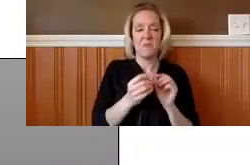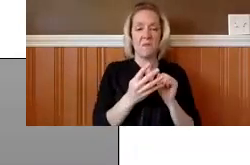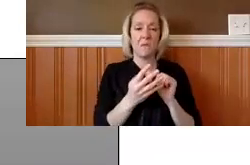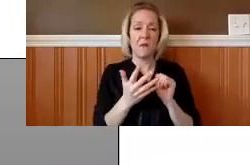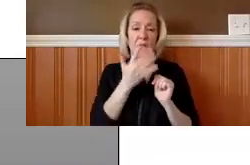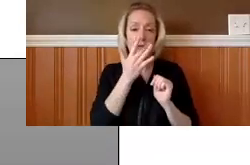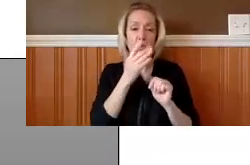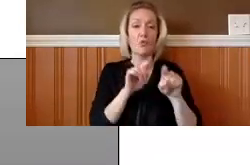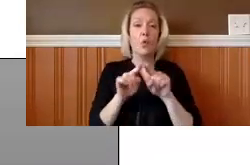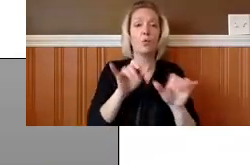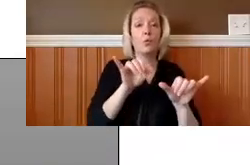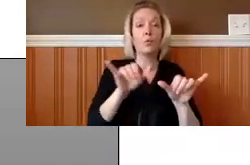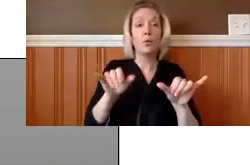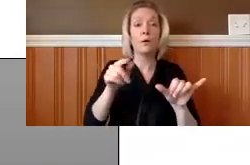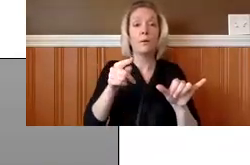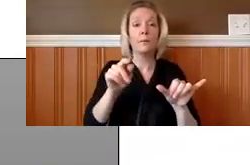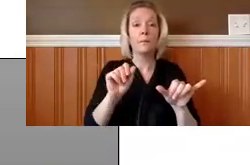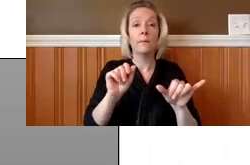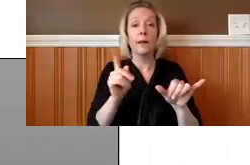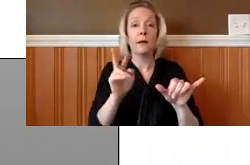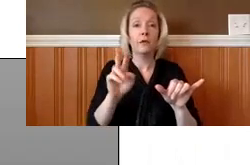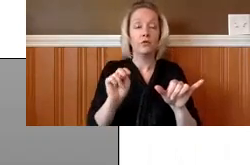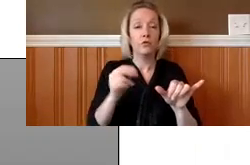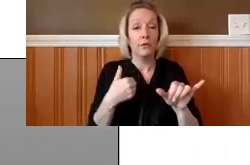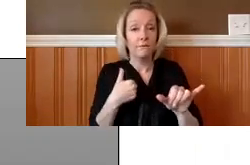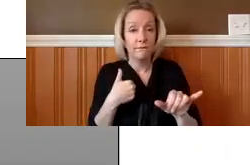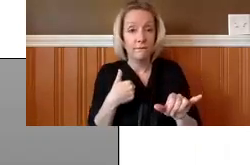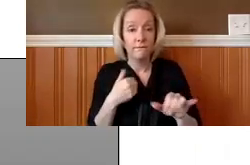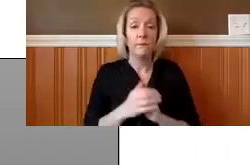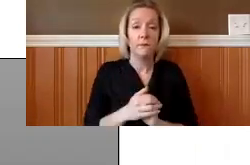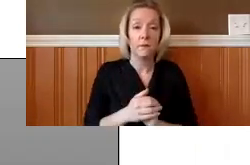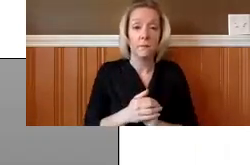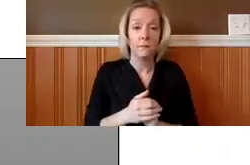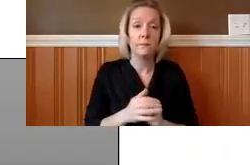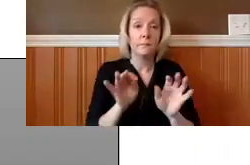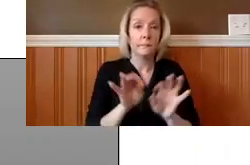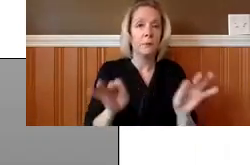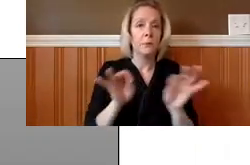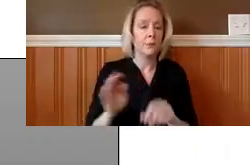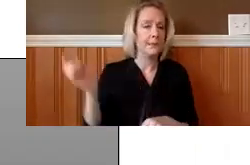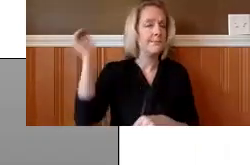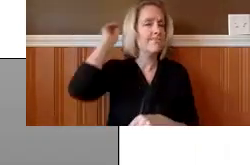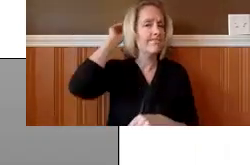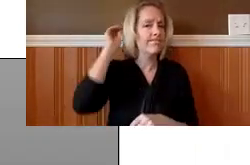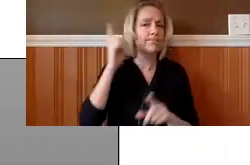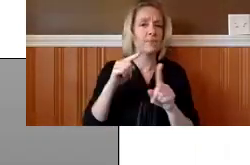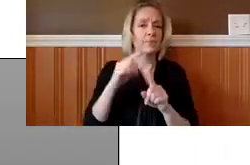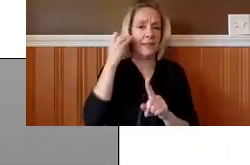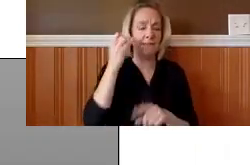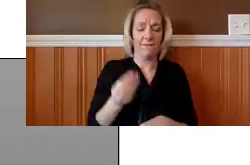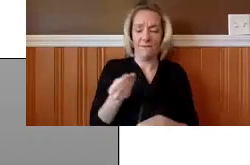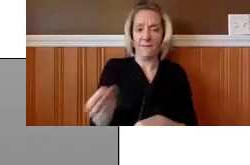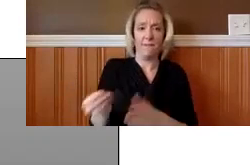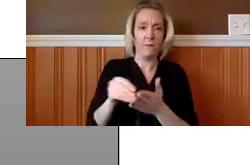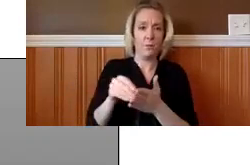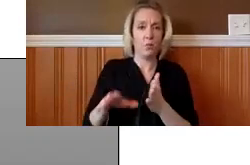has a pattern. And so we want to be mindful of that when we're giving something like this to our student. But we can